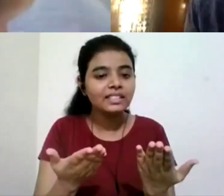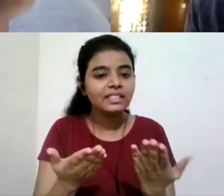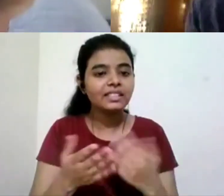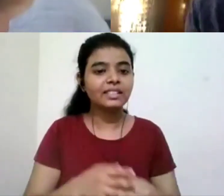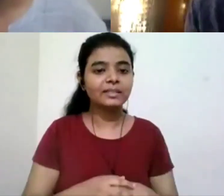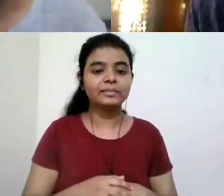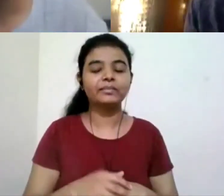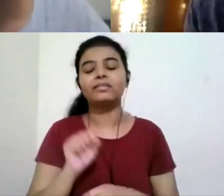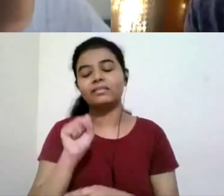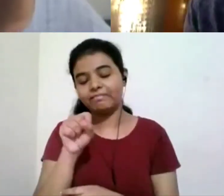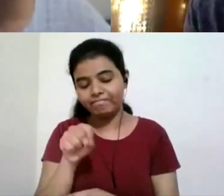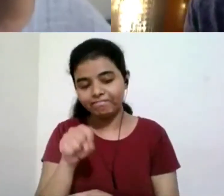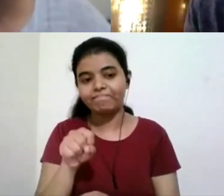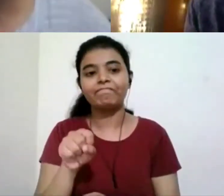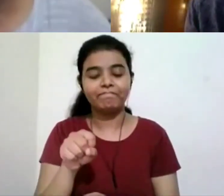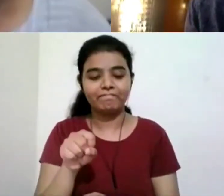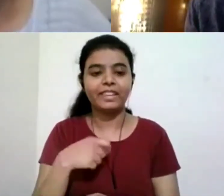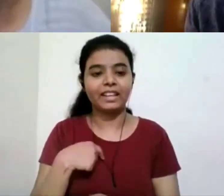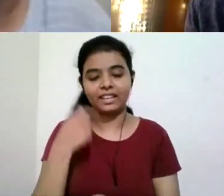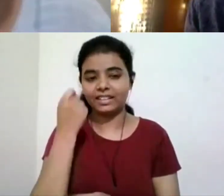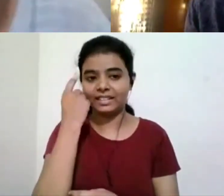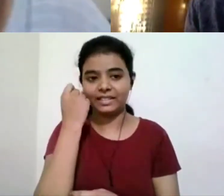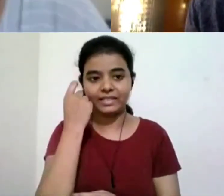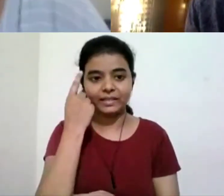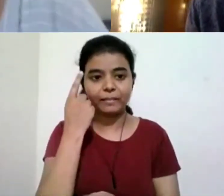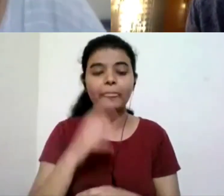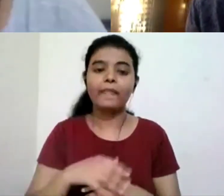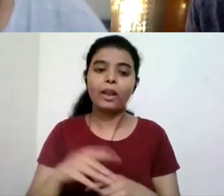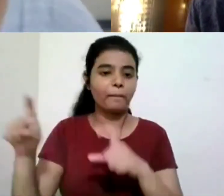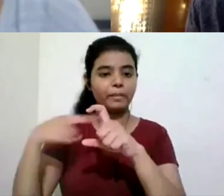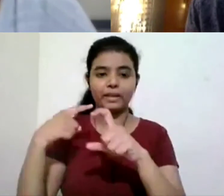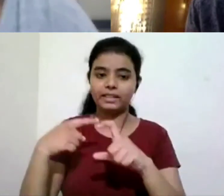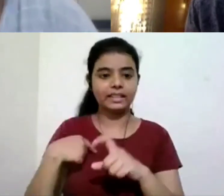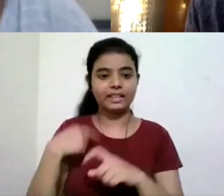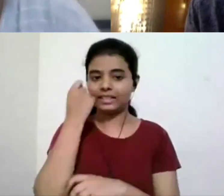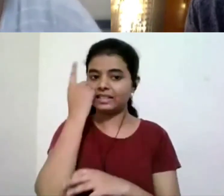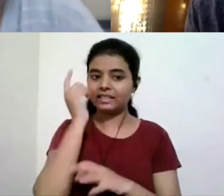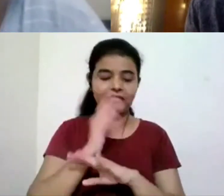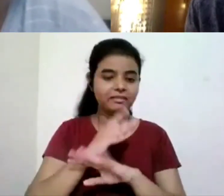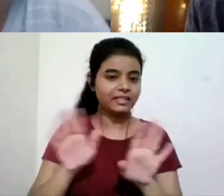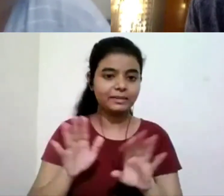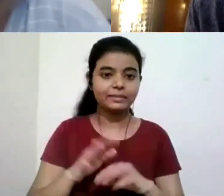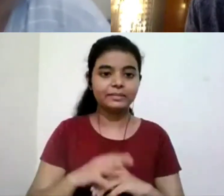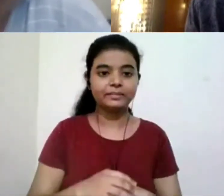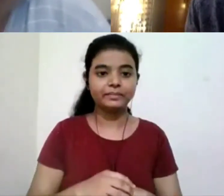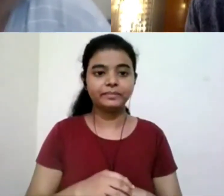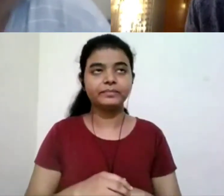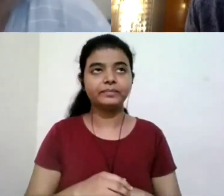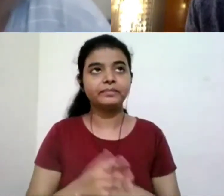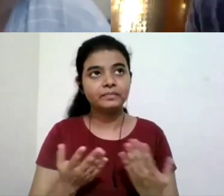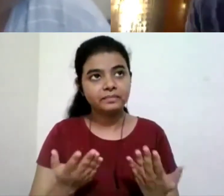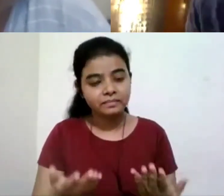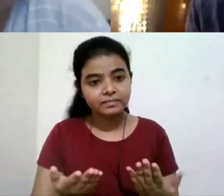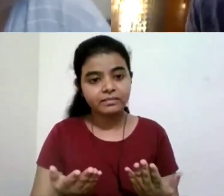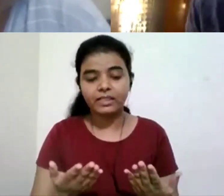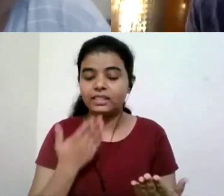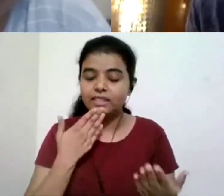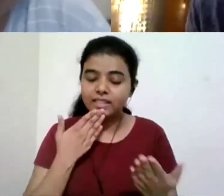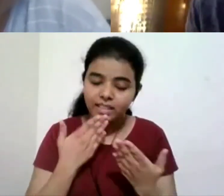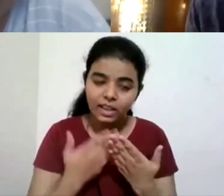Yeah. I got it from your mail, and I'm really thankful to you